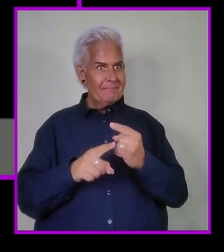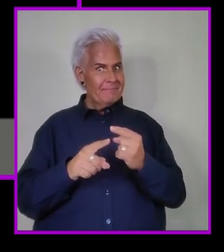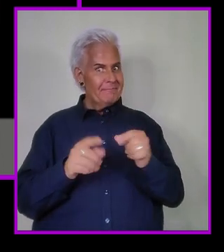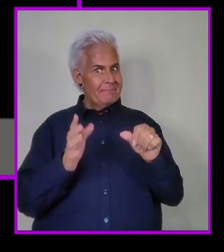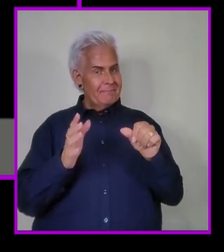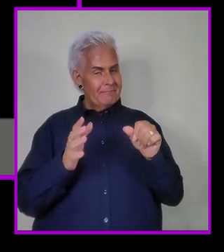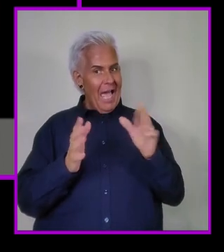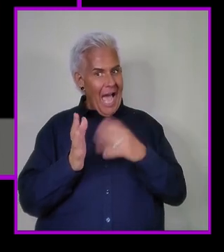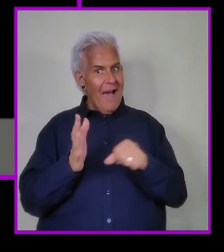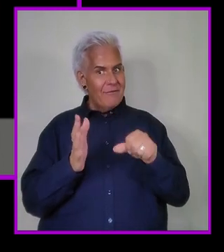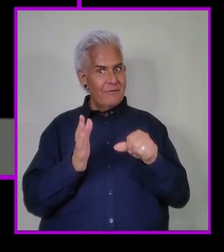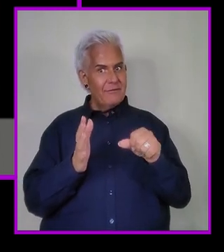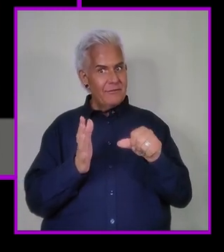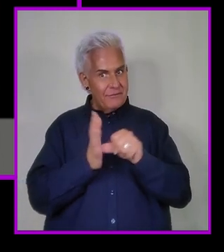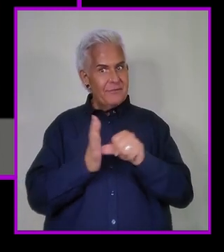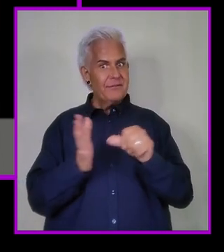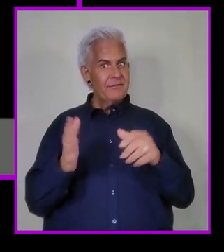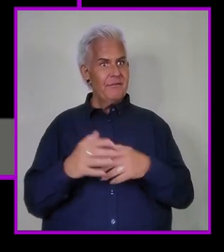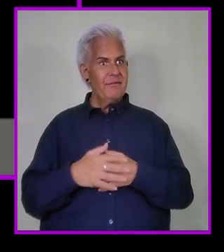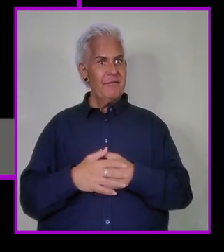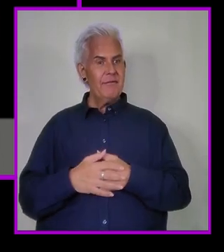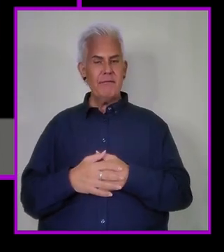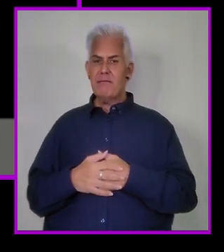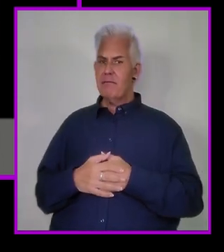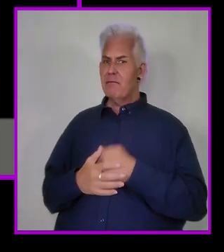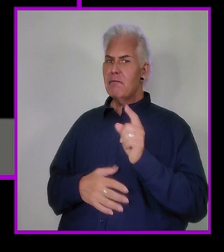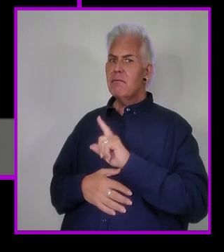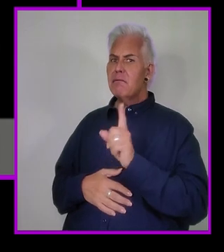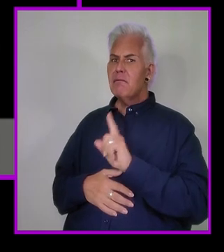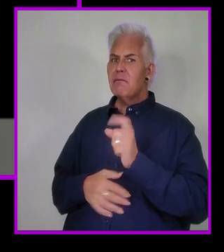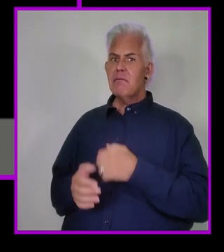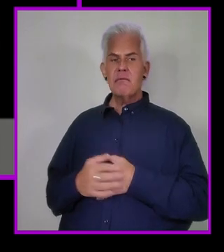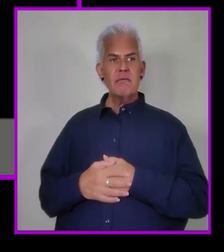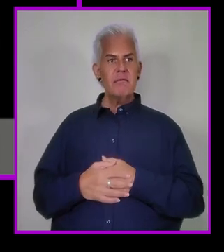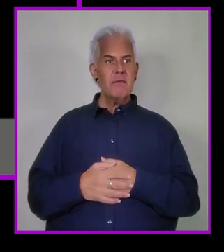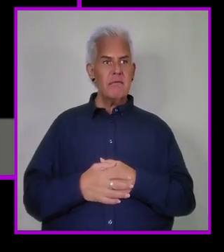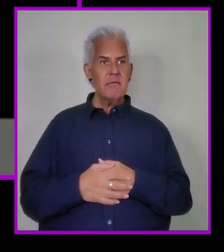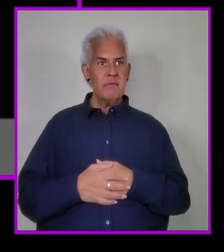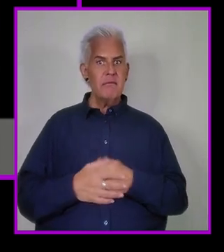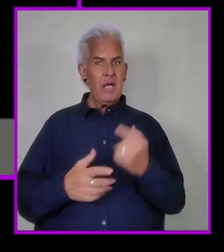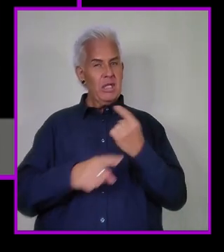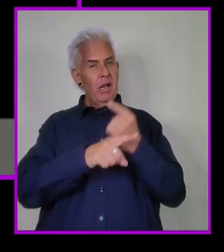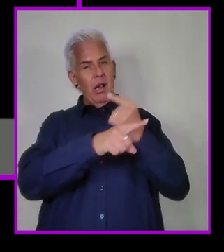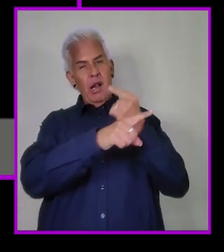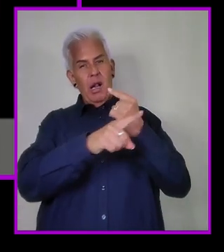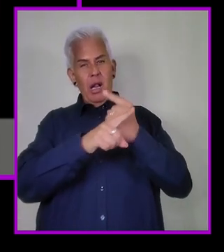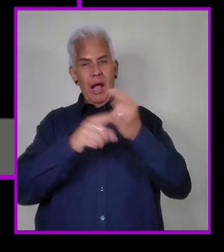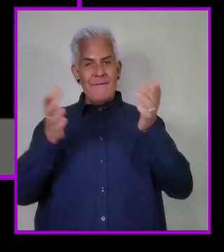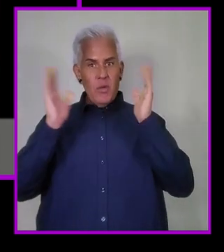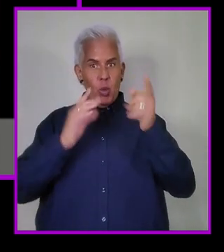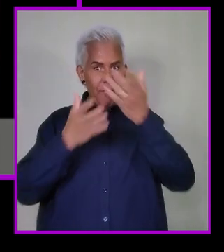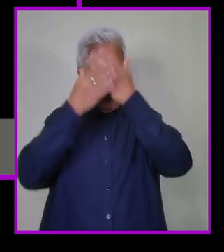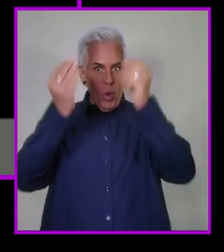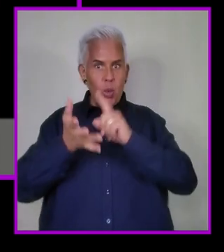things on my mind than football. Oh, I'm sorry. What's up? Well, with all this crazy talk of football, you